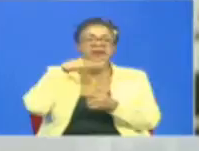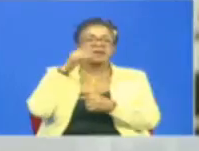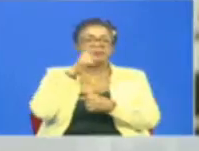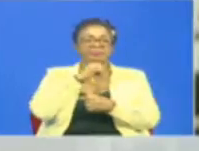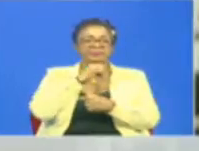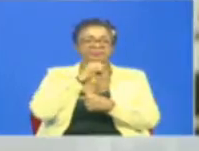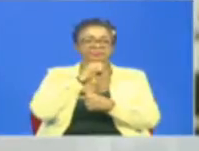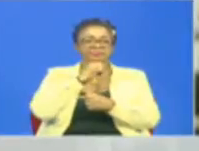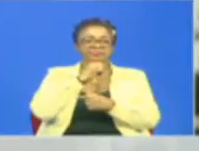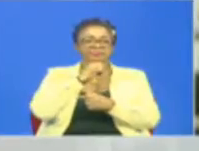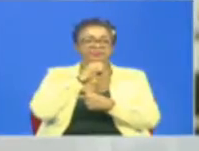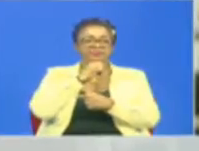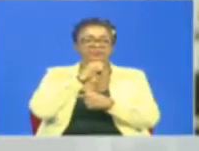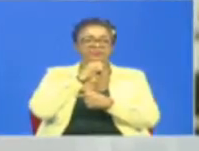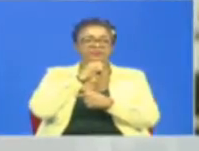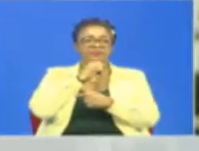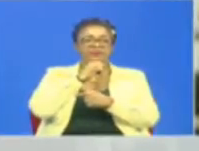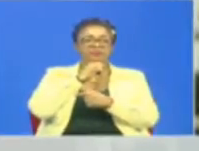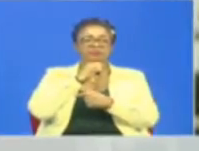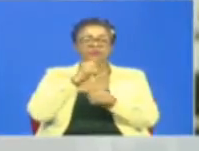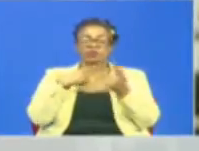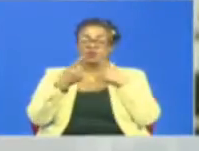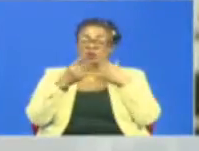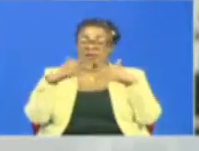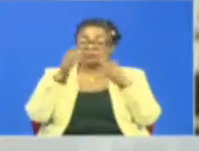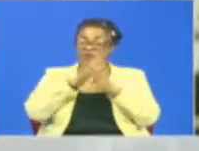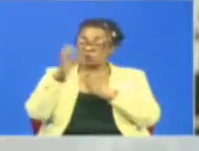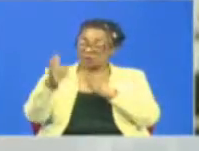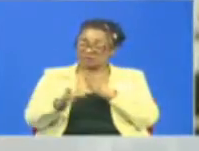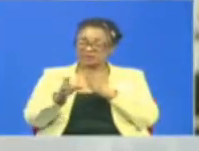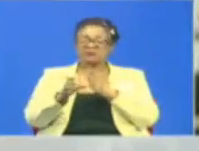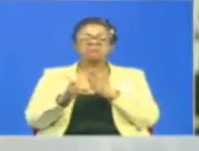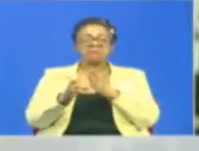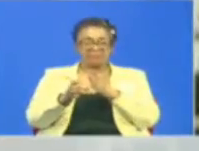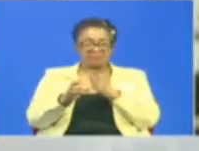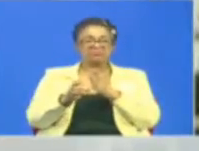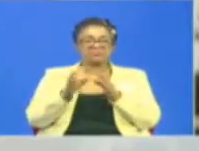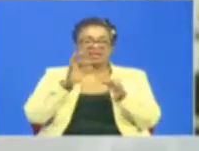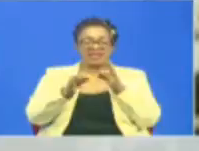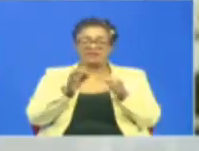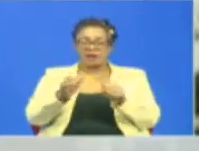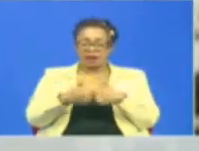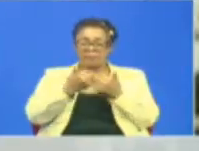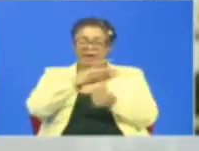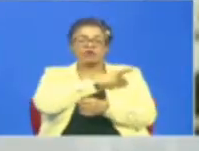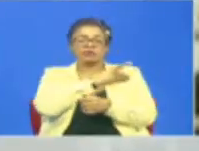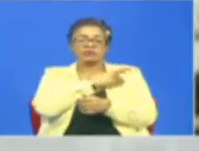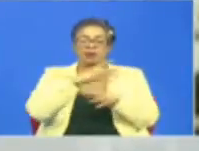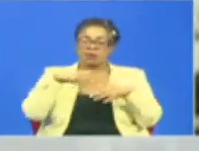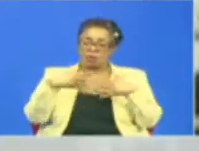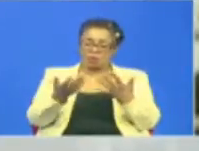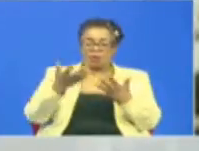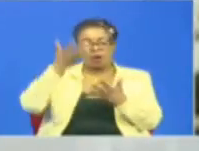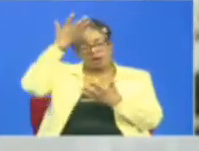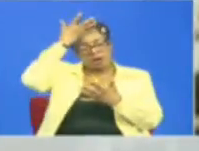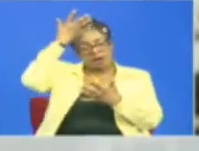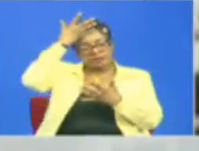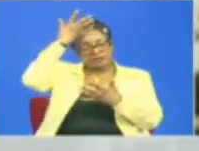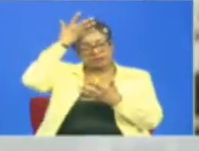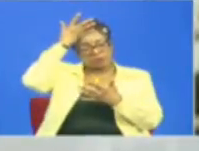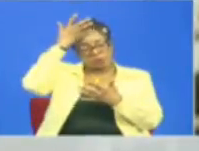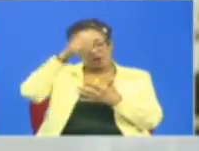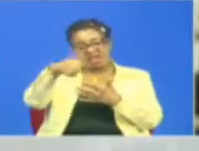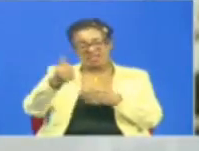of compensation and insurance in case a doctor or a nurse or the other key workers